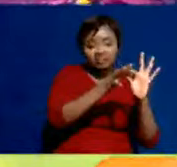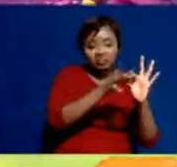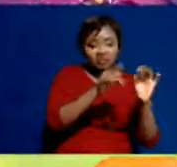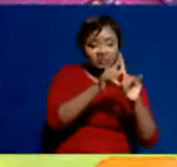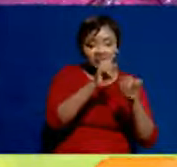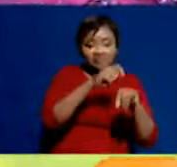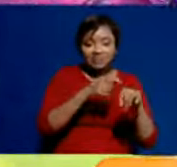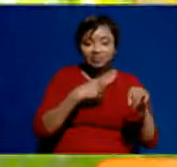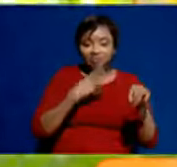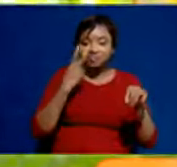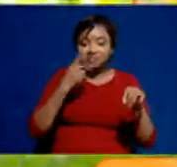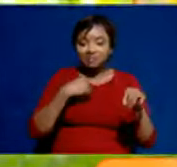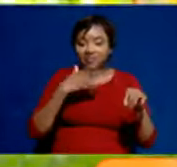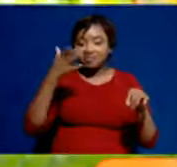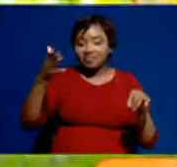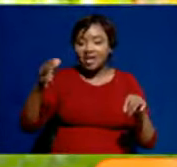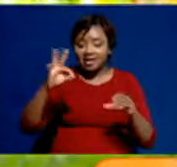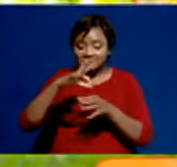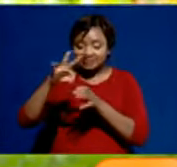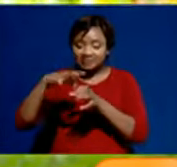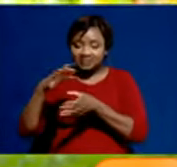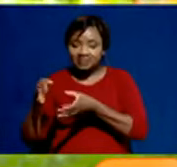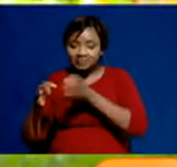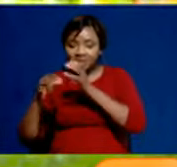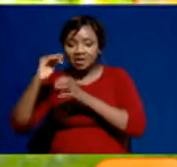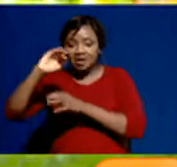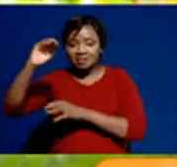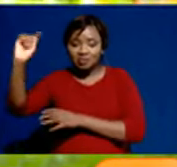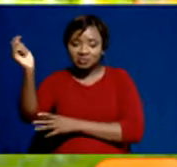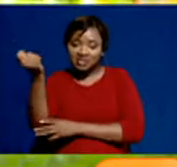day you will see me taking tea in